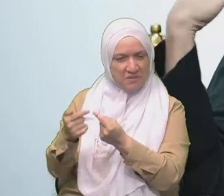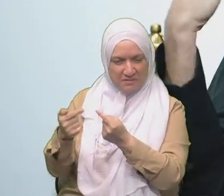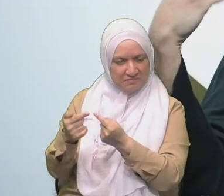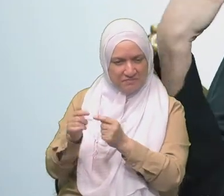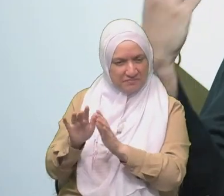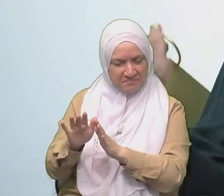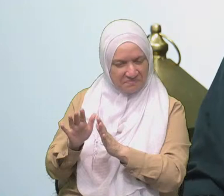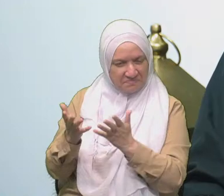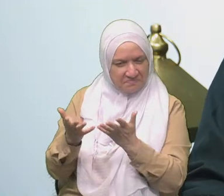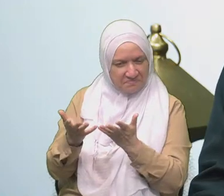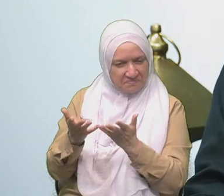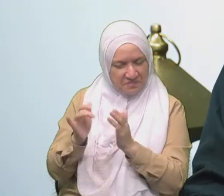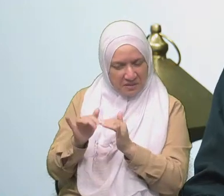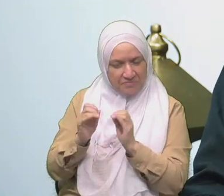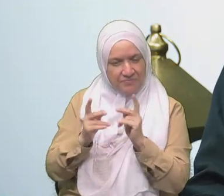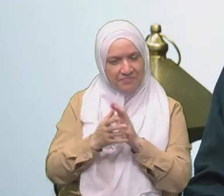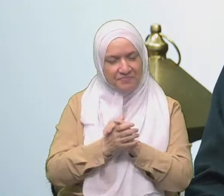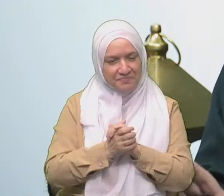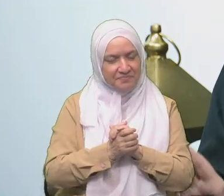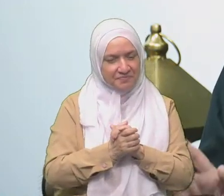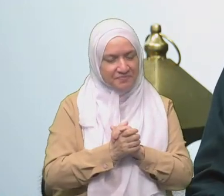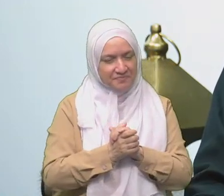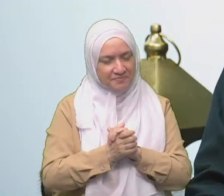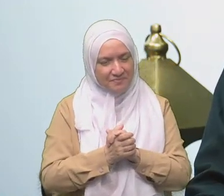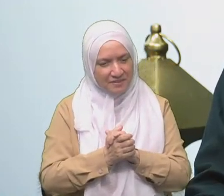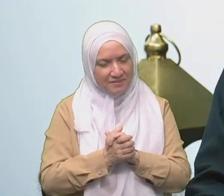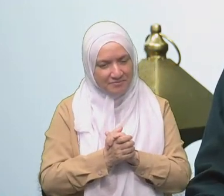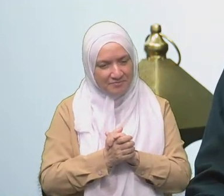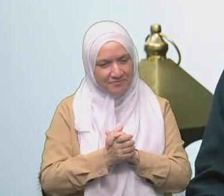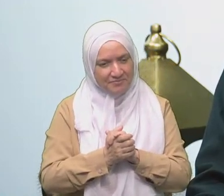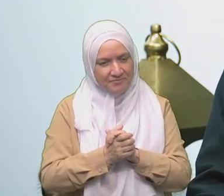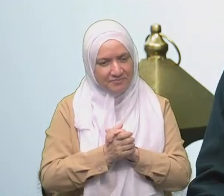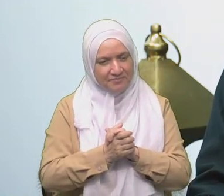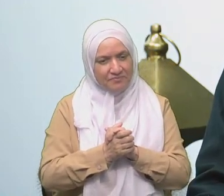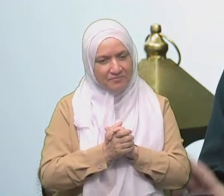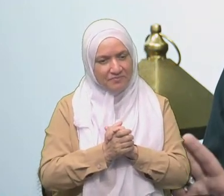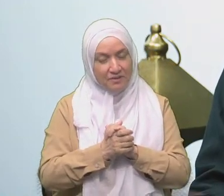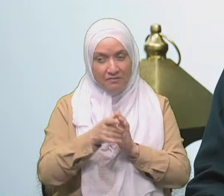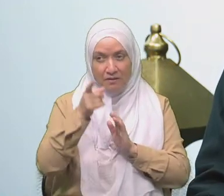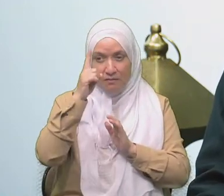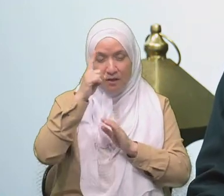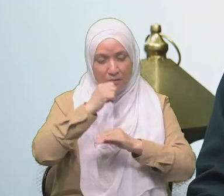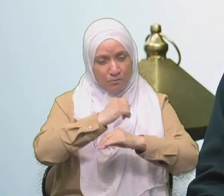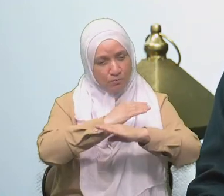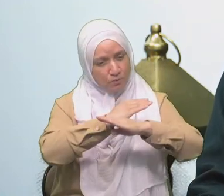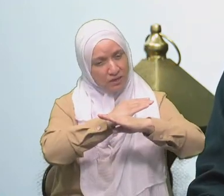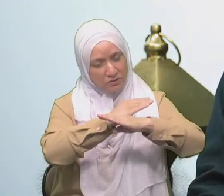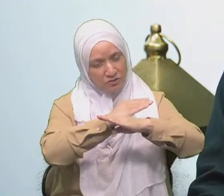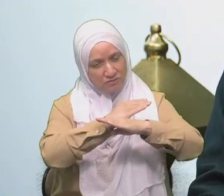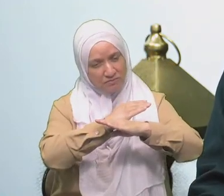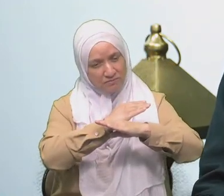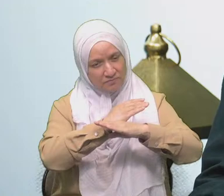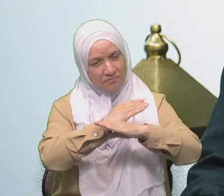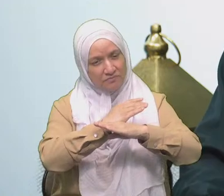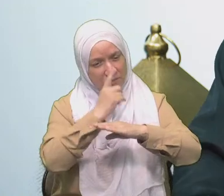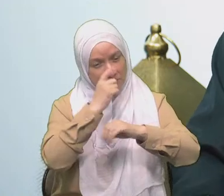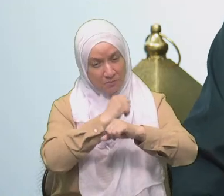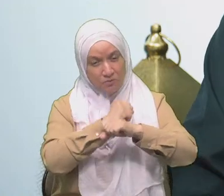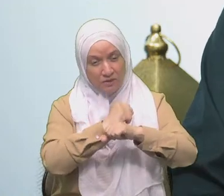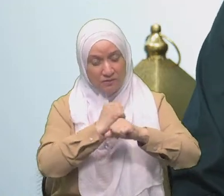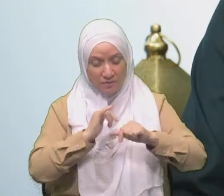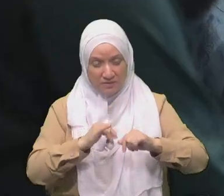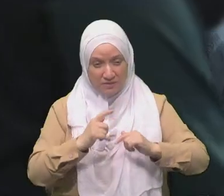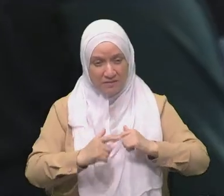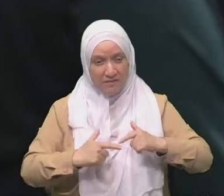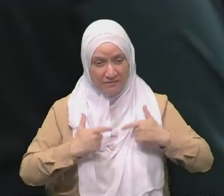just taking something to cope with the headache for now. May Allah Azza wa Jalla protect us and grant us the best of this life and the next. Ameen.